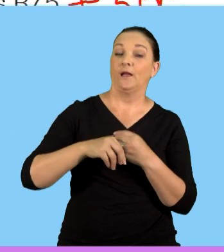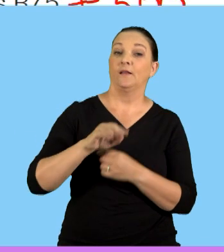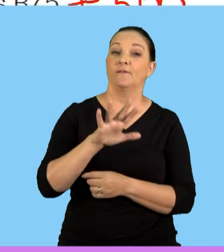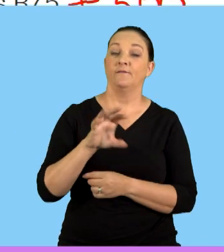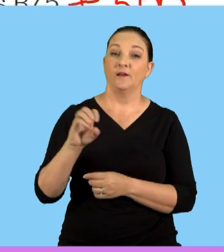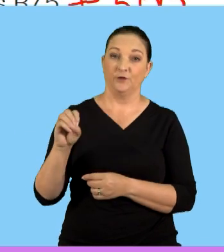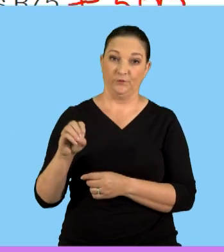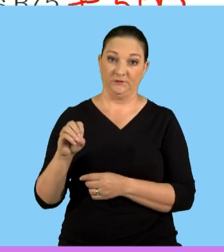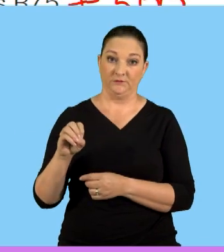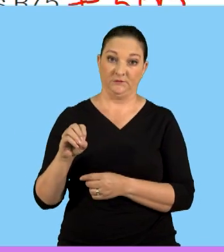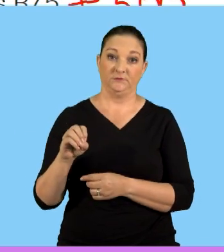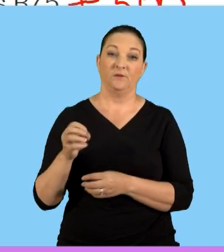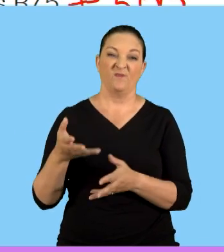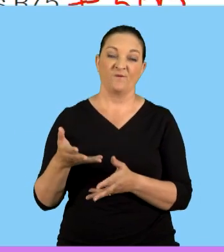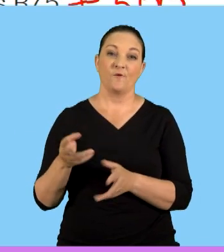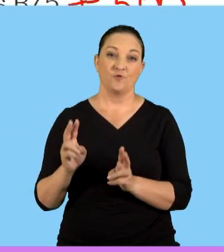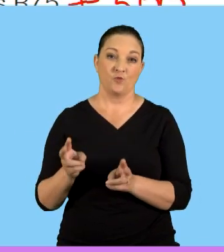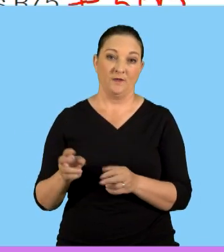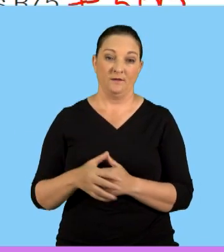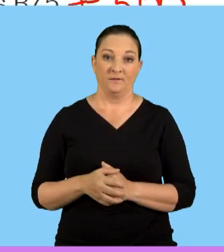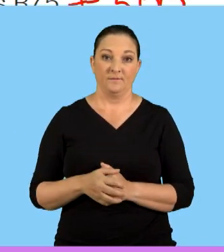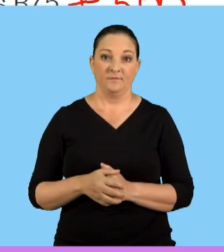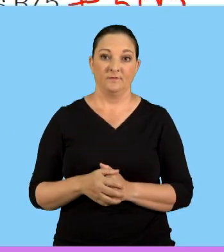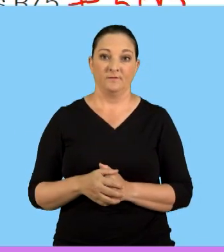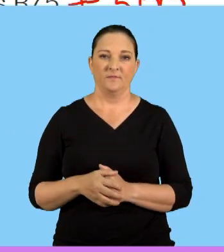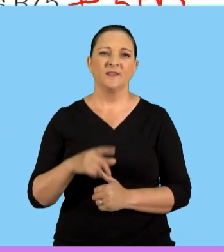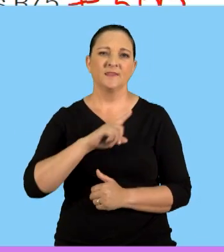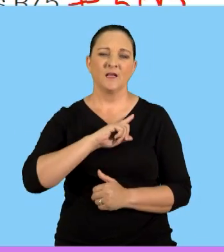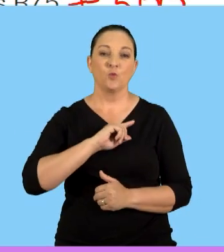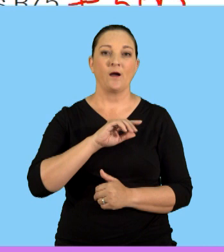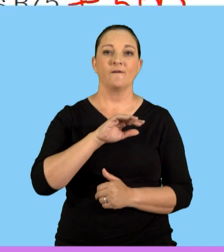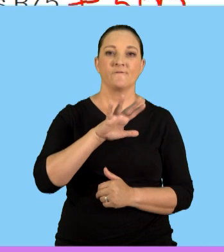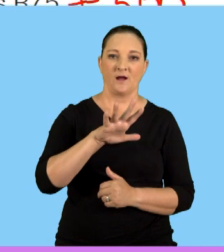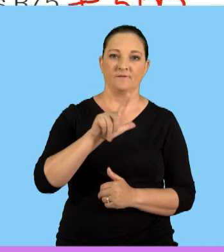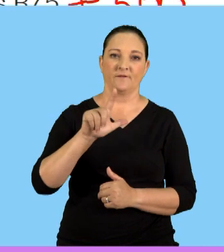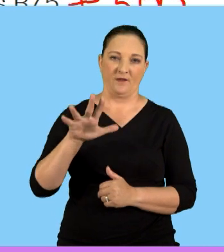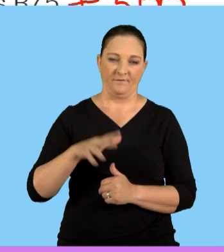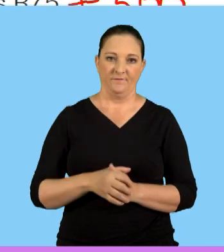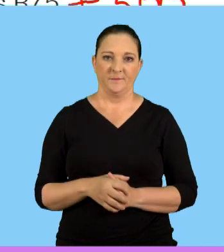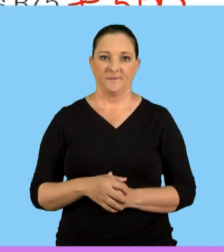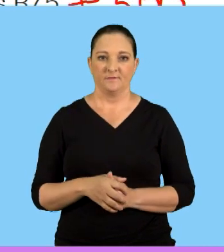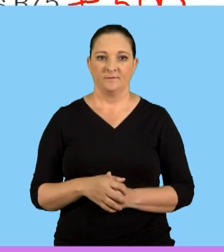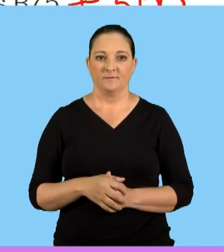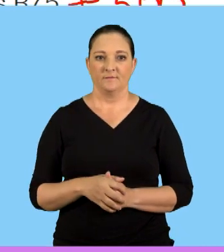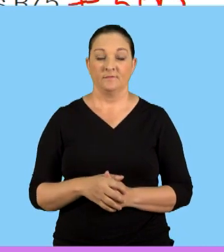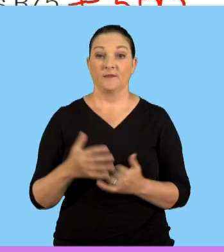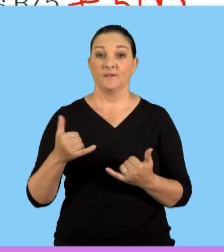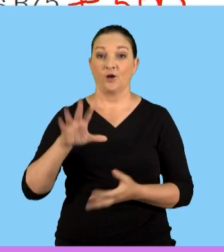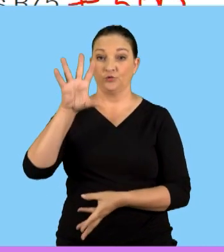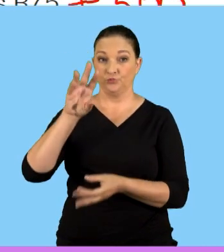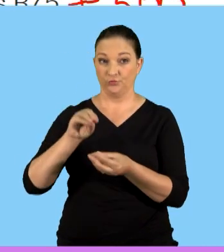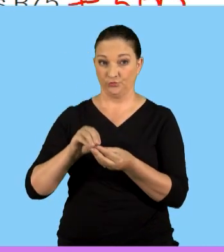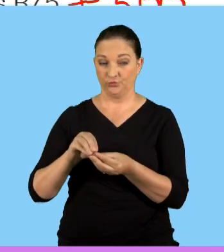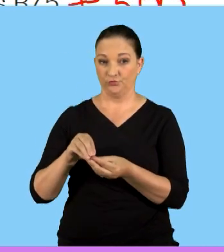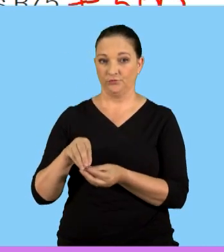500 Rand added on. And that's how we got to 575. We total this,